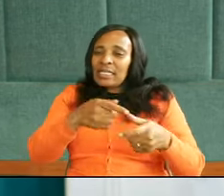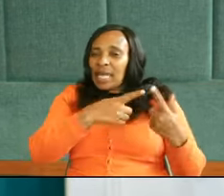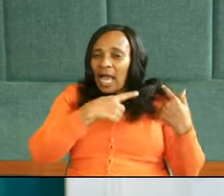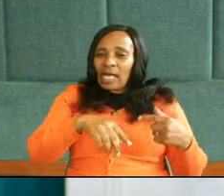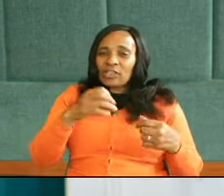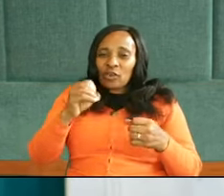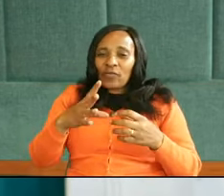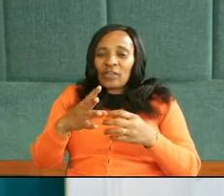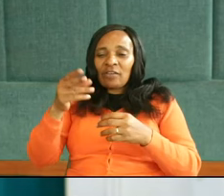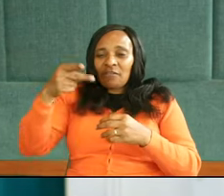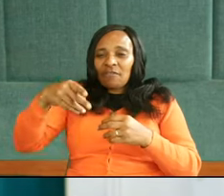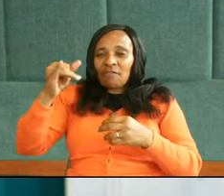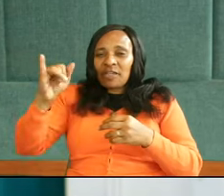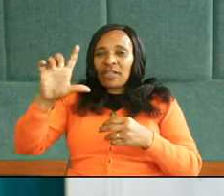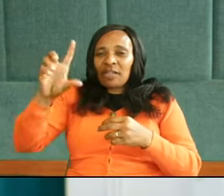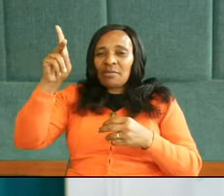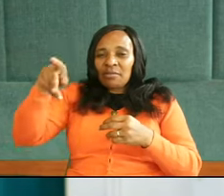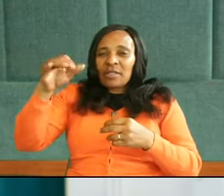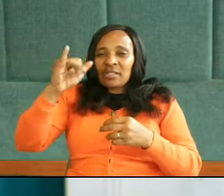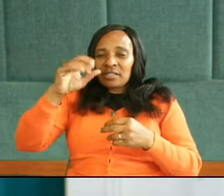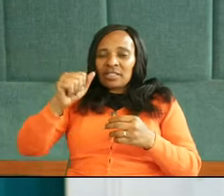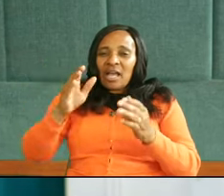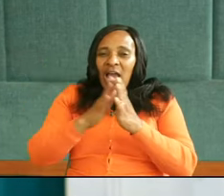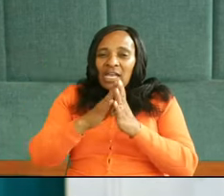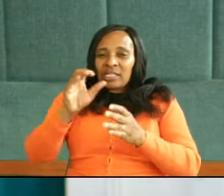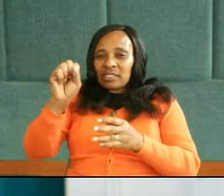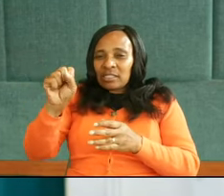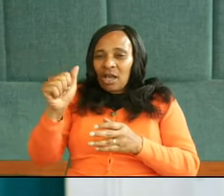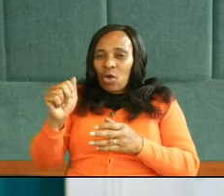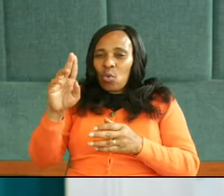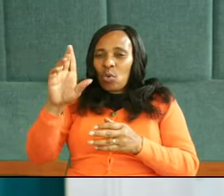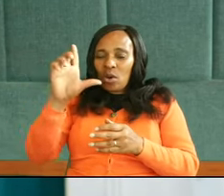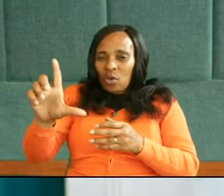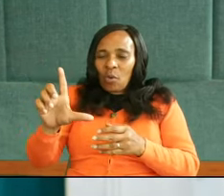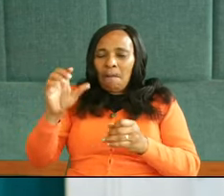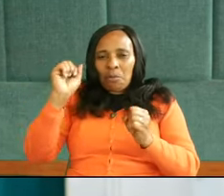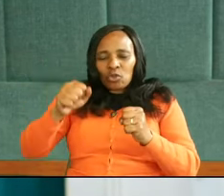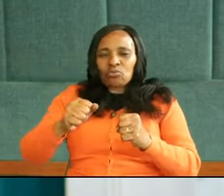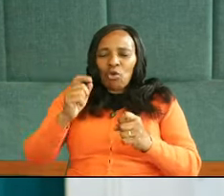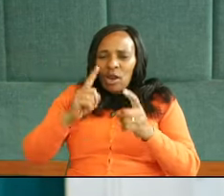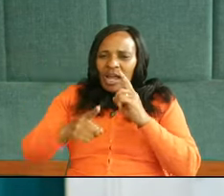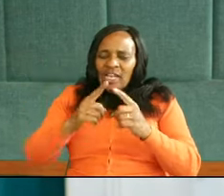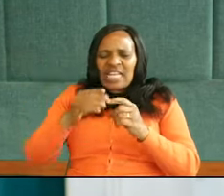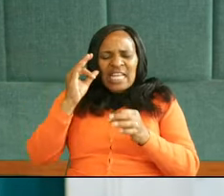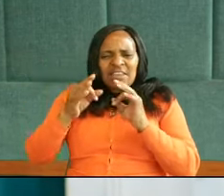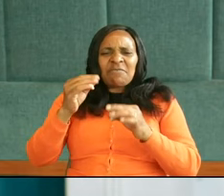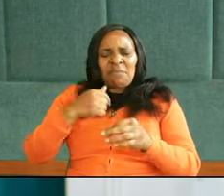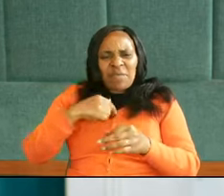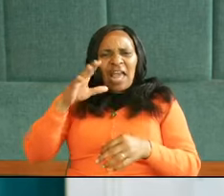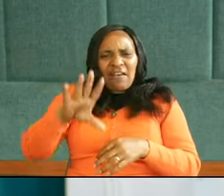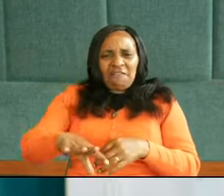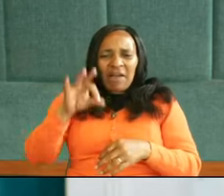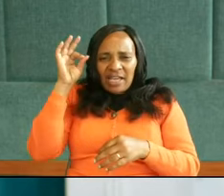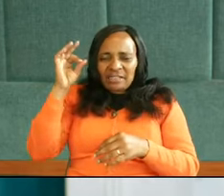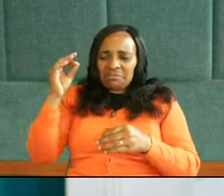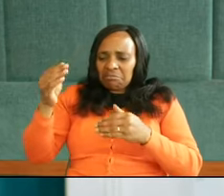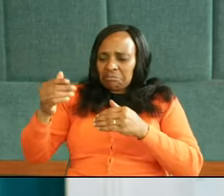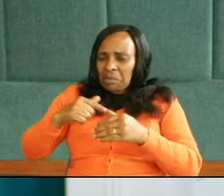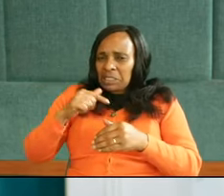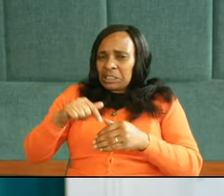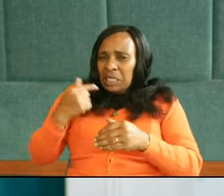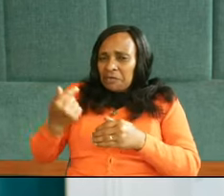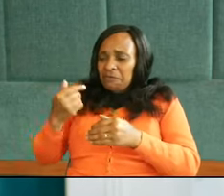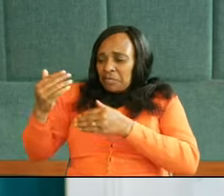other side and Saul has to run. Yeah, I remember that one, yeah. If I find myself near death to that